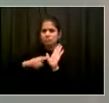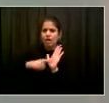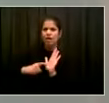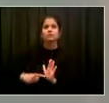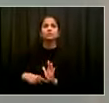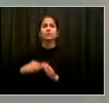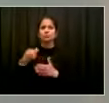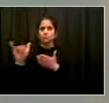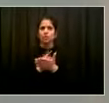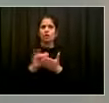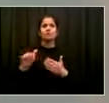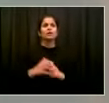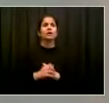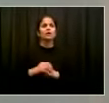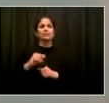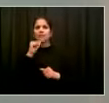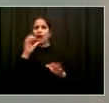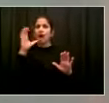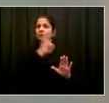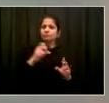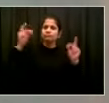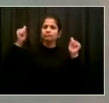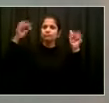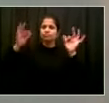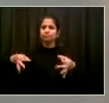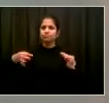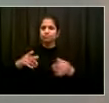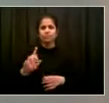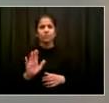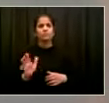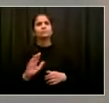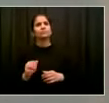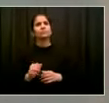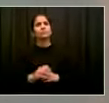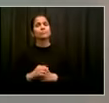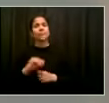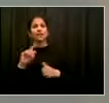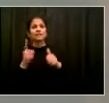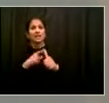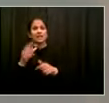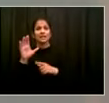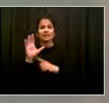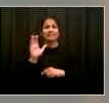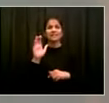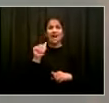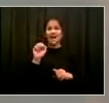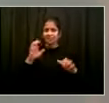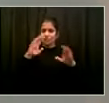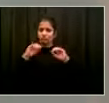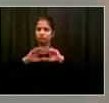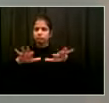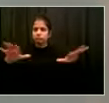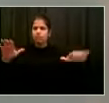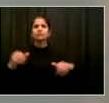as we know with this disease, even one case can lead to an outbreak and spread. So we need really everything